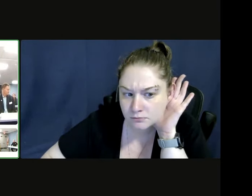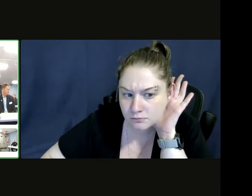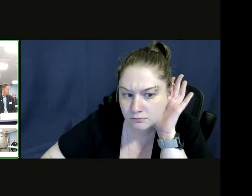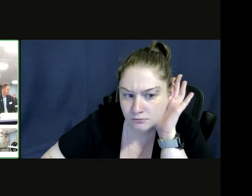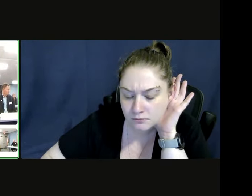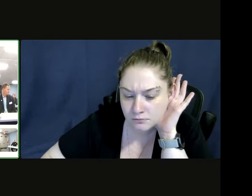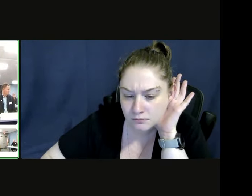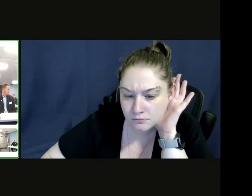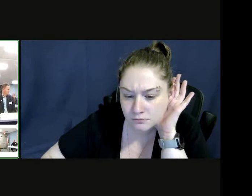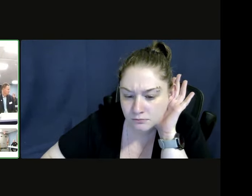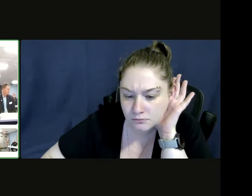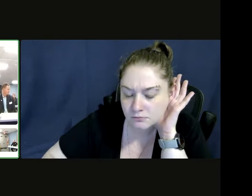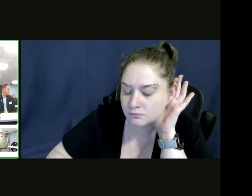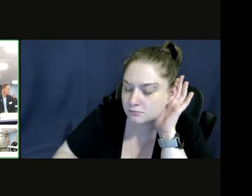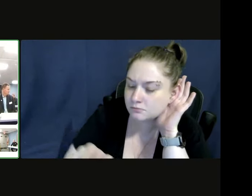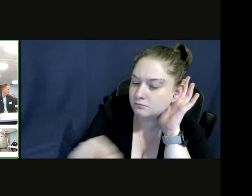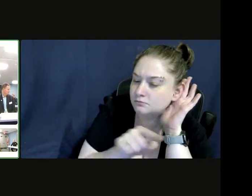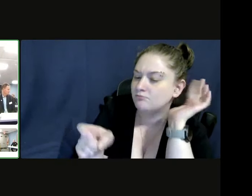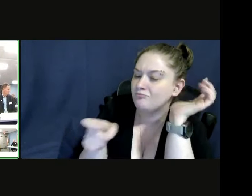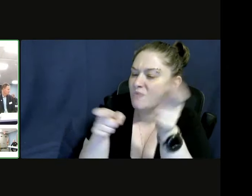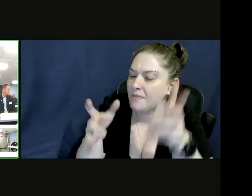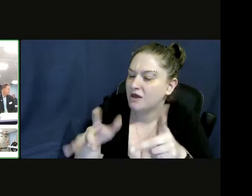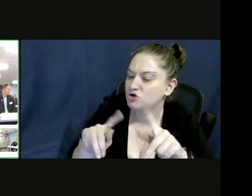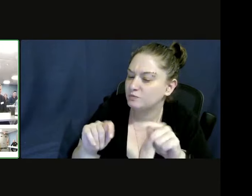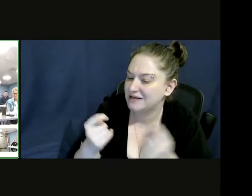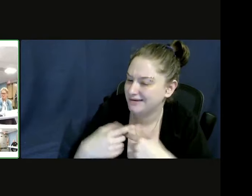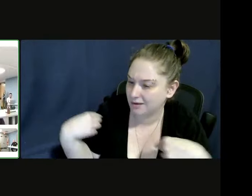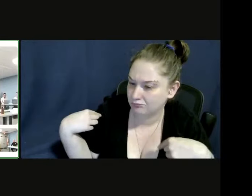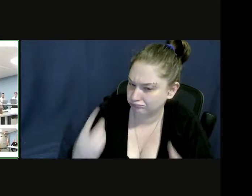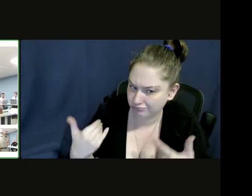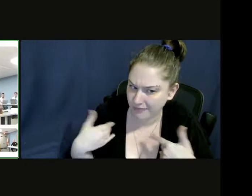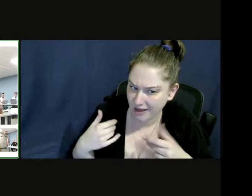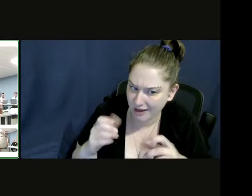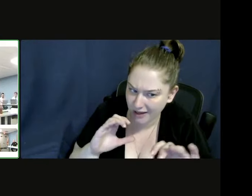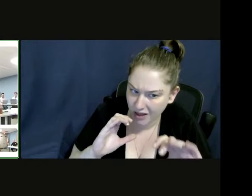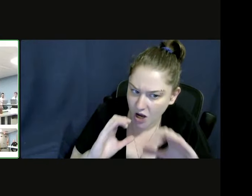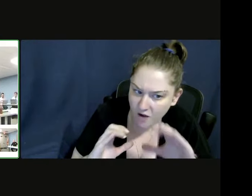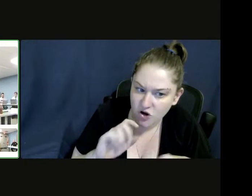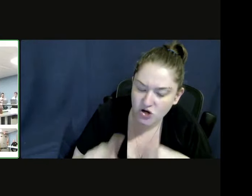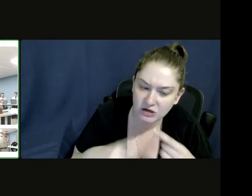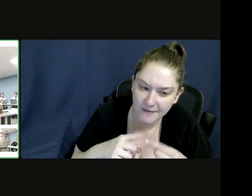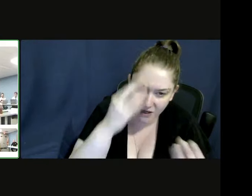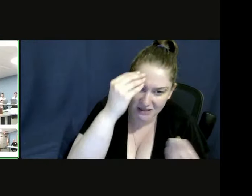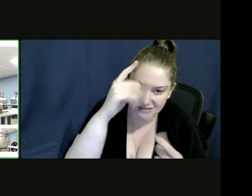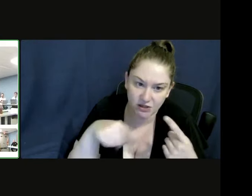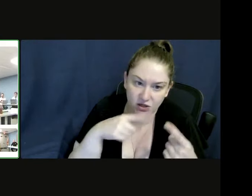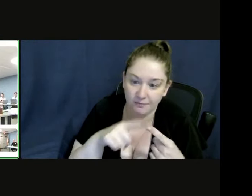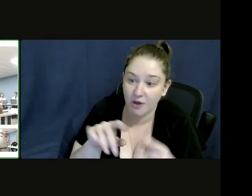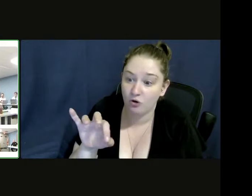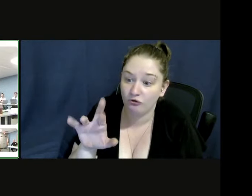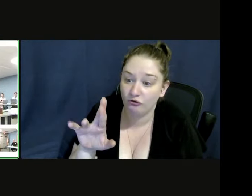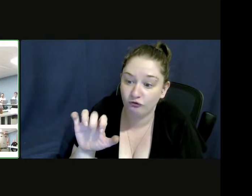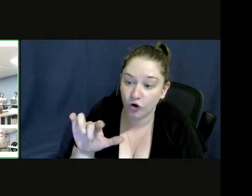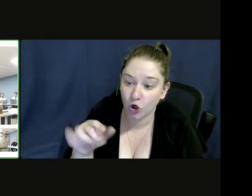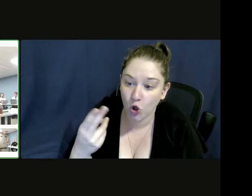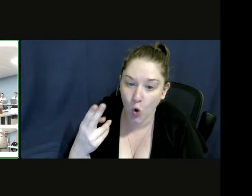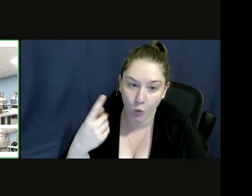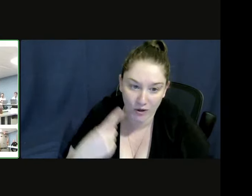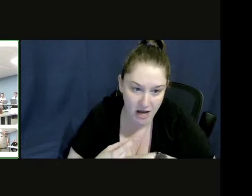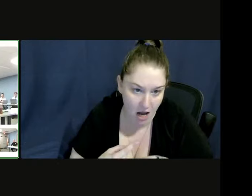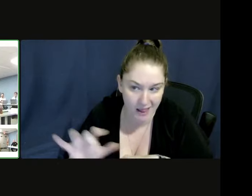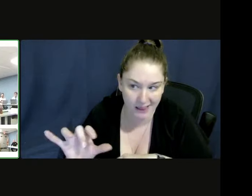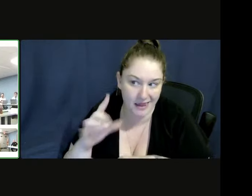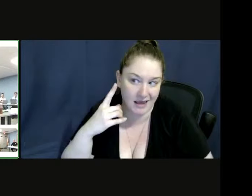Has the management team had any conversations about considering like a furlough day, like the state